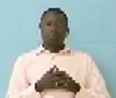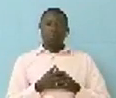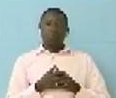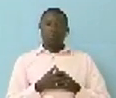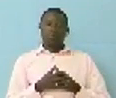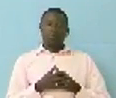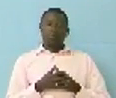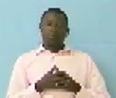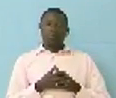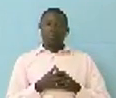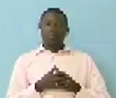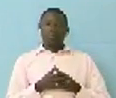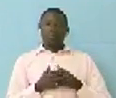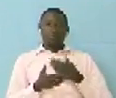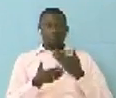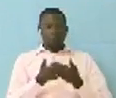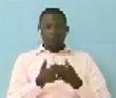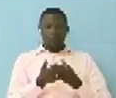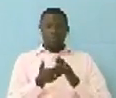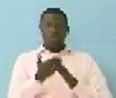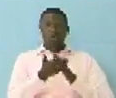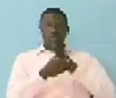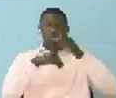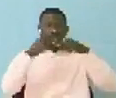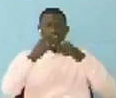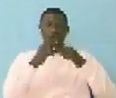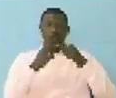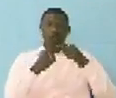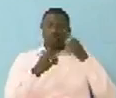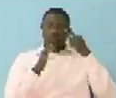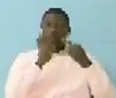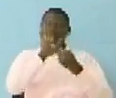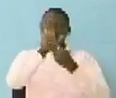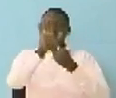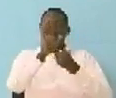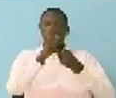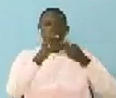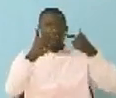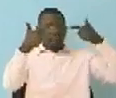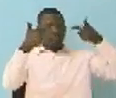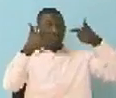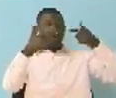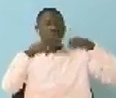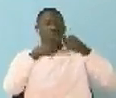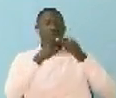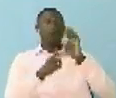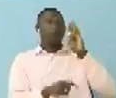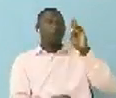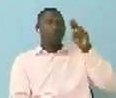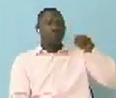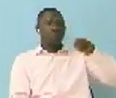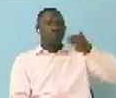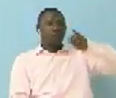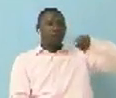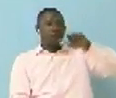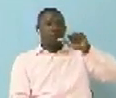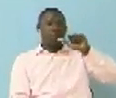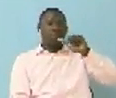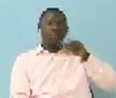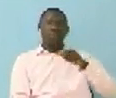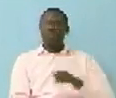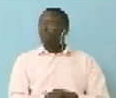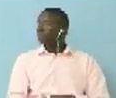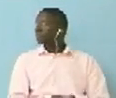Could you continue to play the video, please?